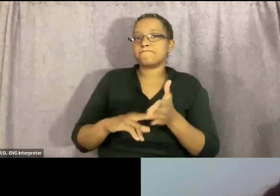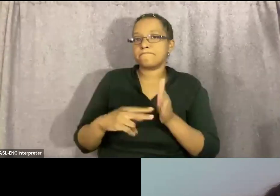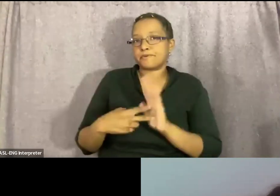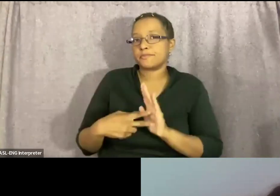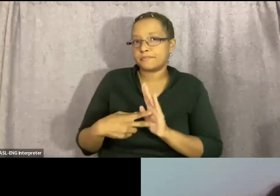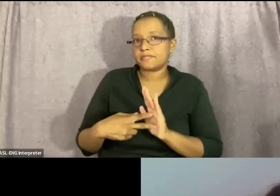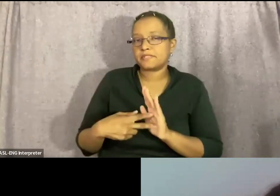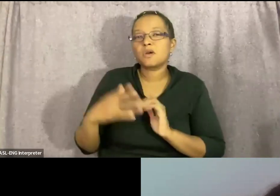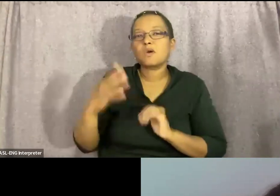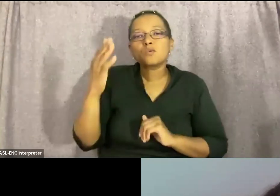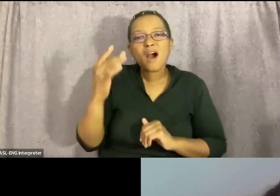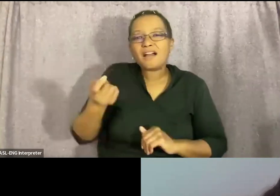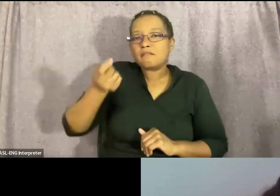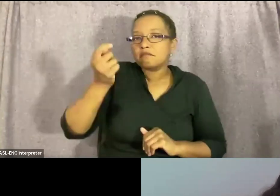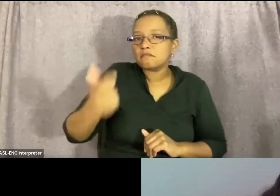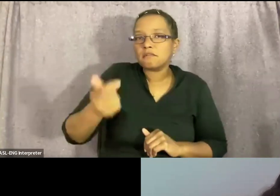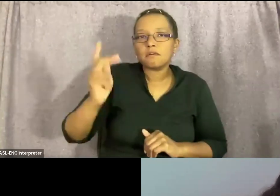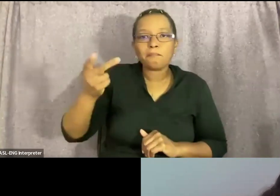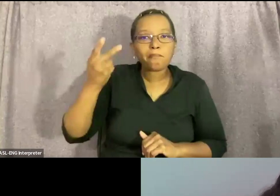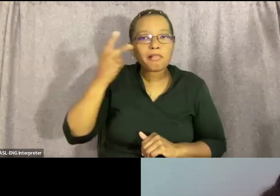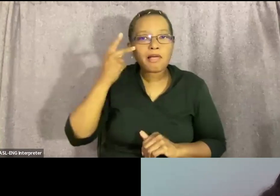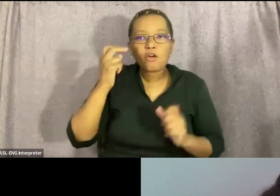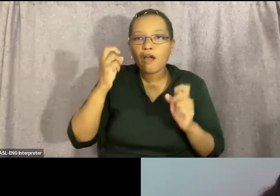This is Sab speaking.